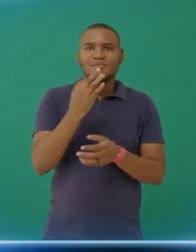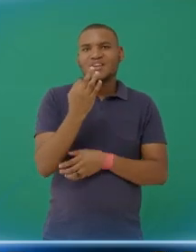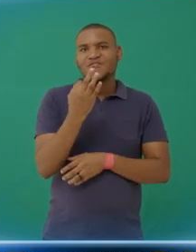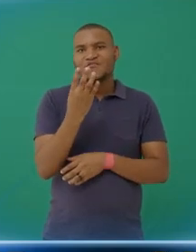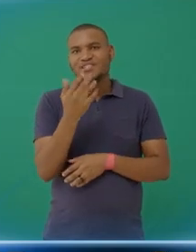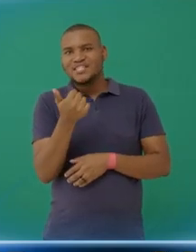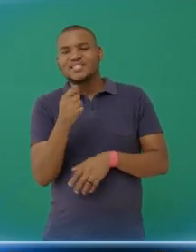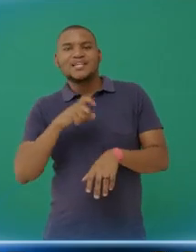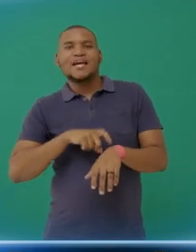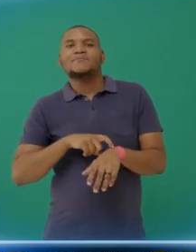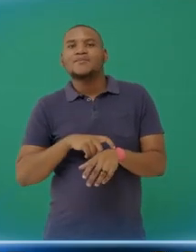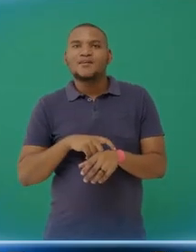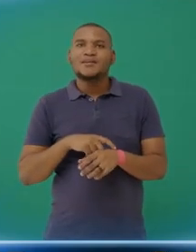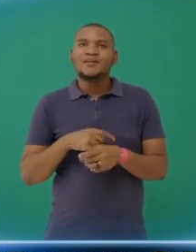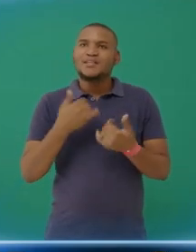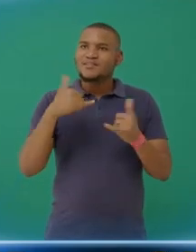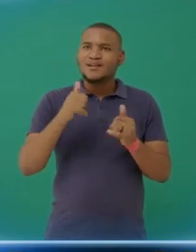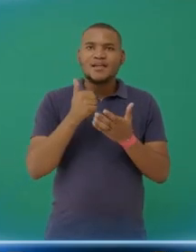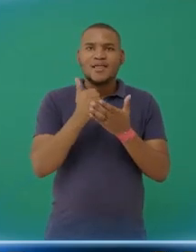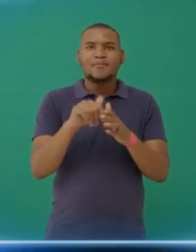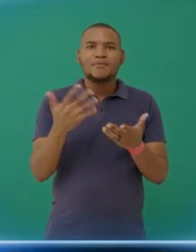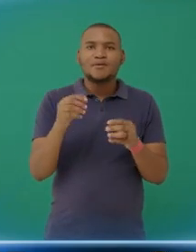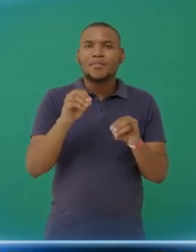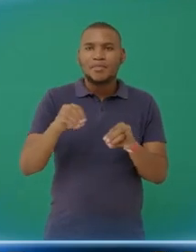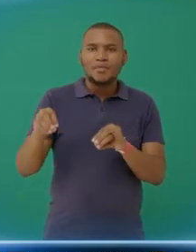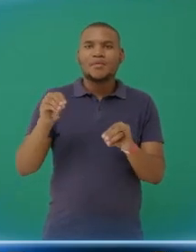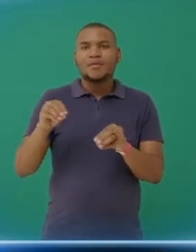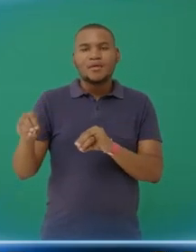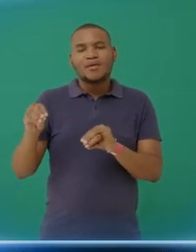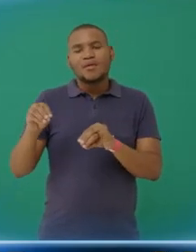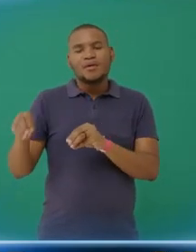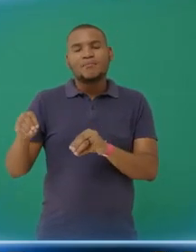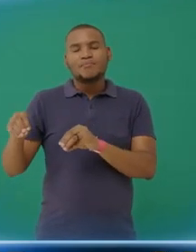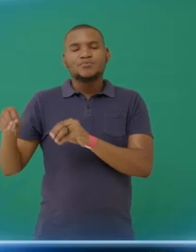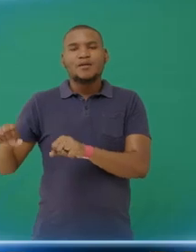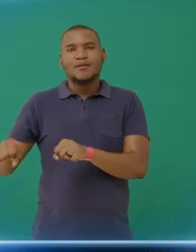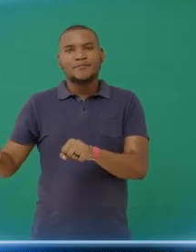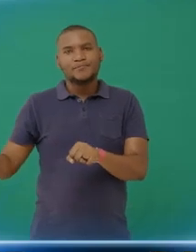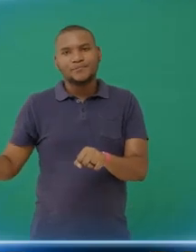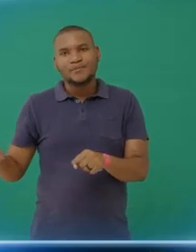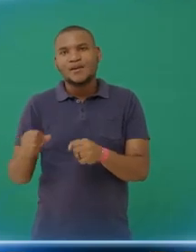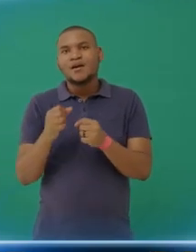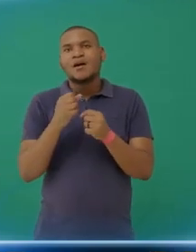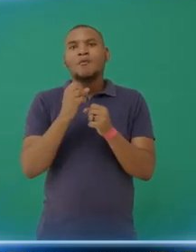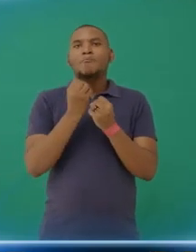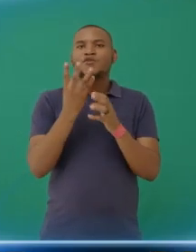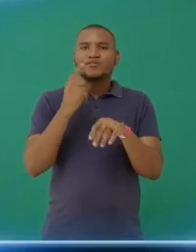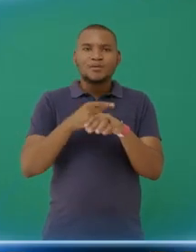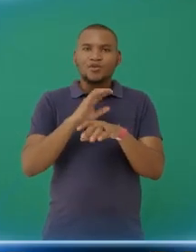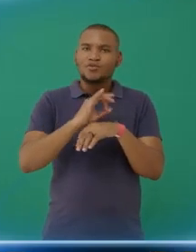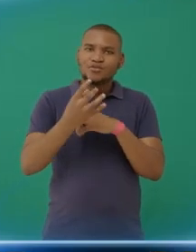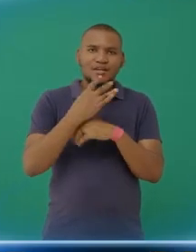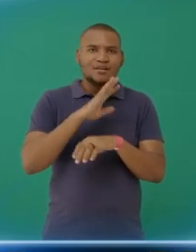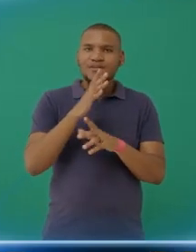6 times and they still don't get help. The matters just get postponed and postponed and postponed. And often they're not consulted and they're often not even told the